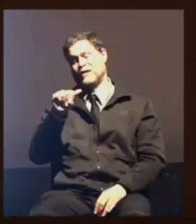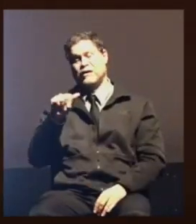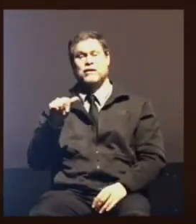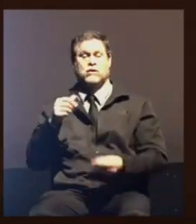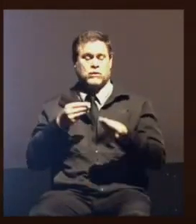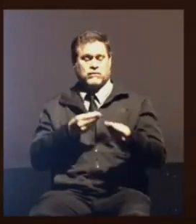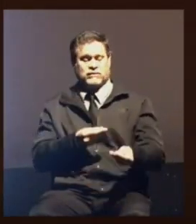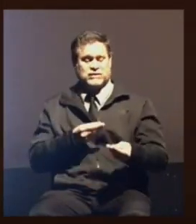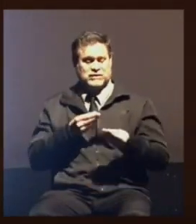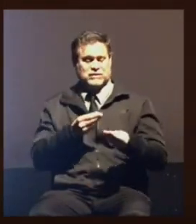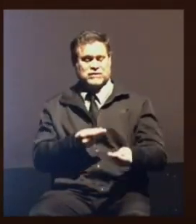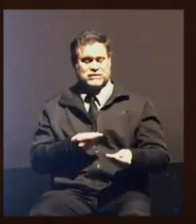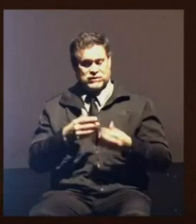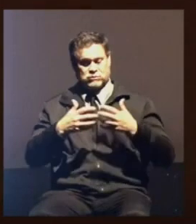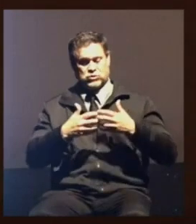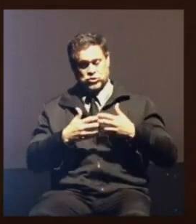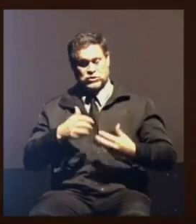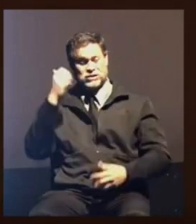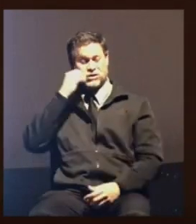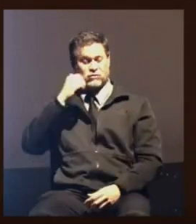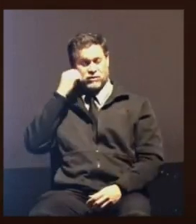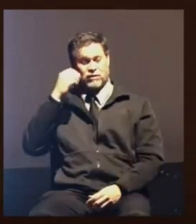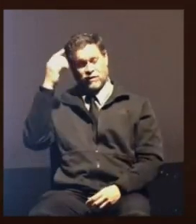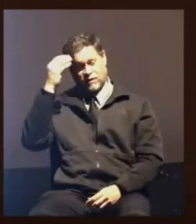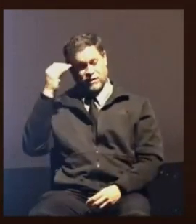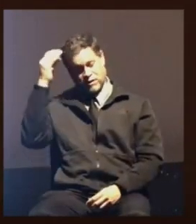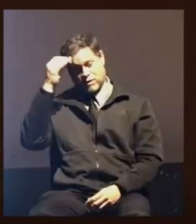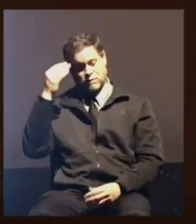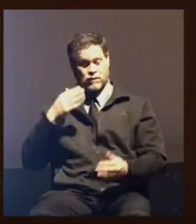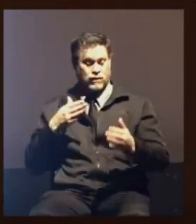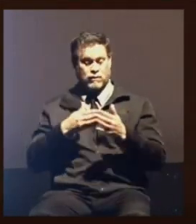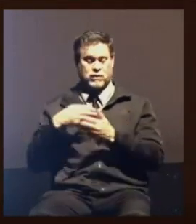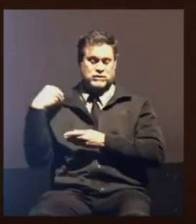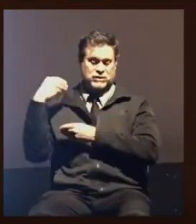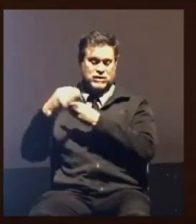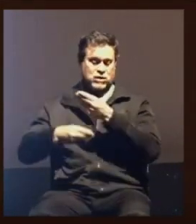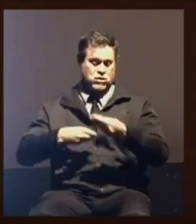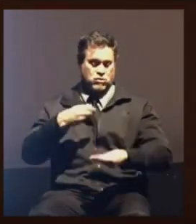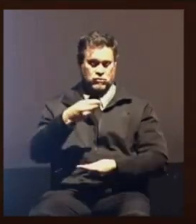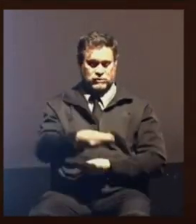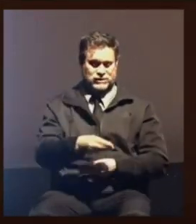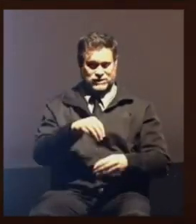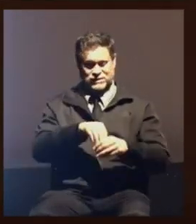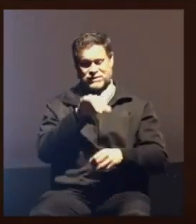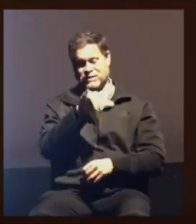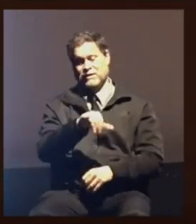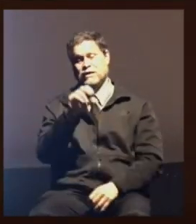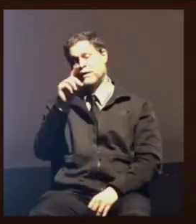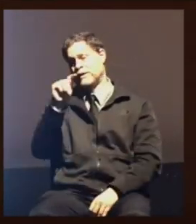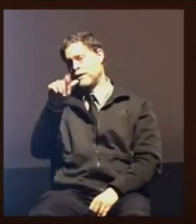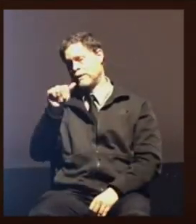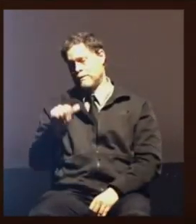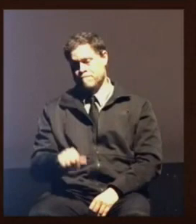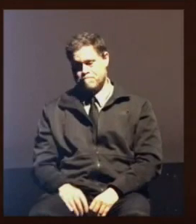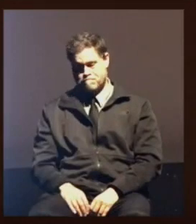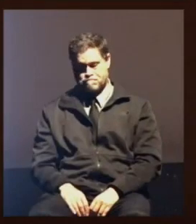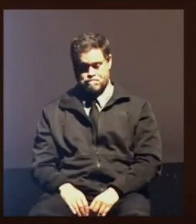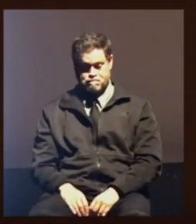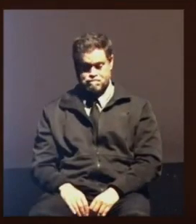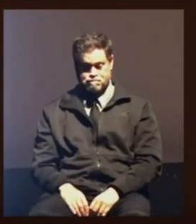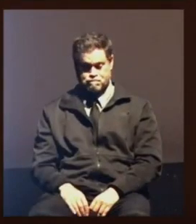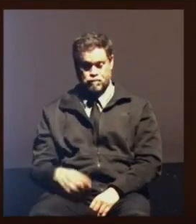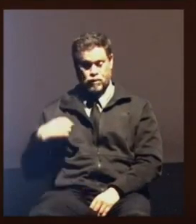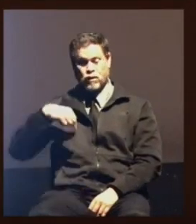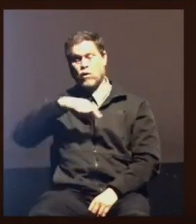feeding our machines every single day, and we're thinking about the biases that are inherent within that data.